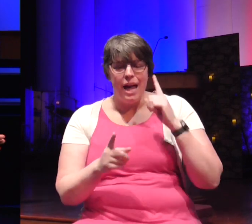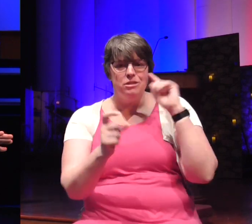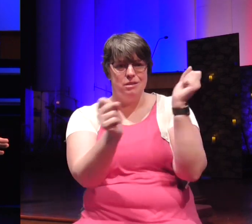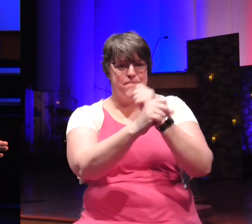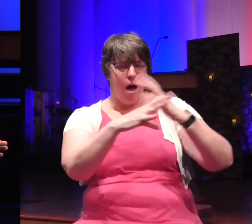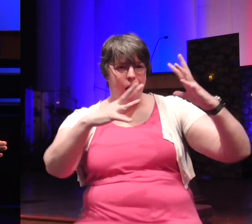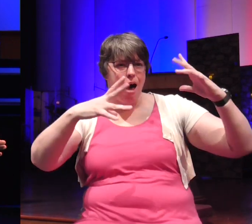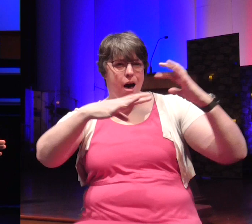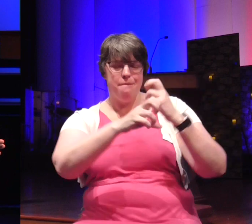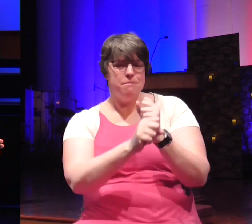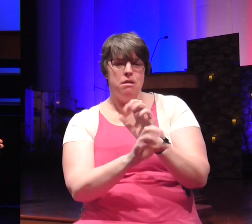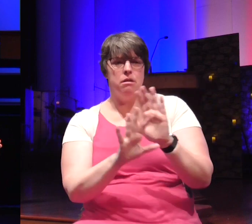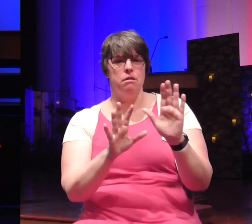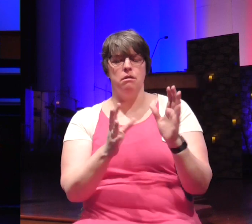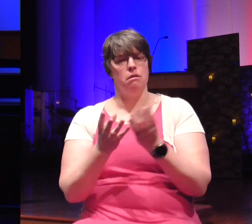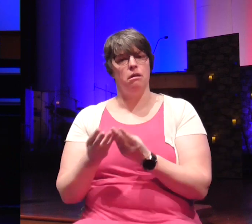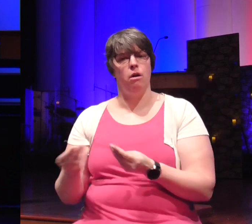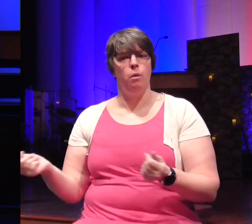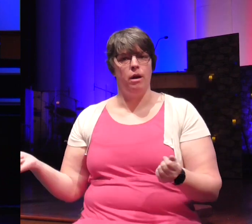dissolved out of his heart.